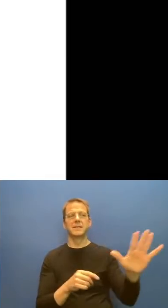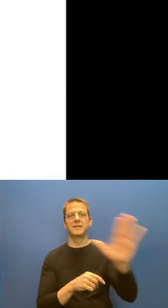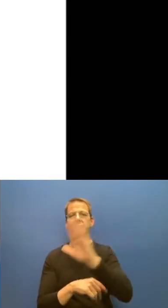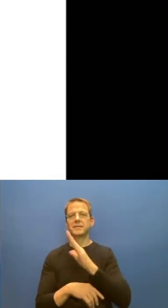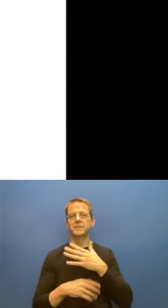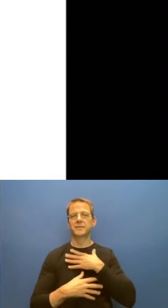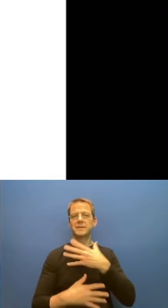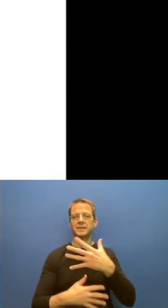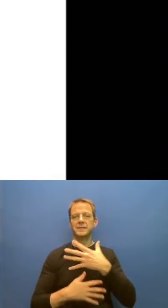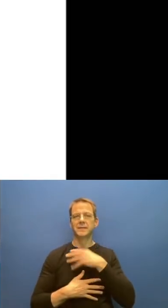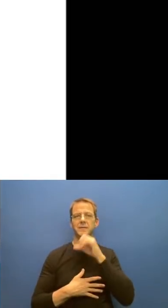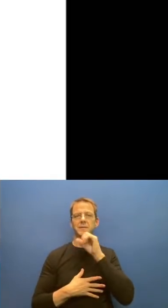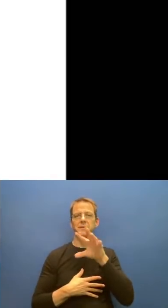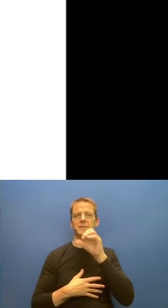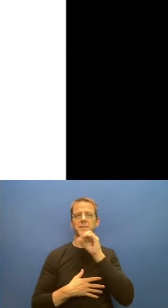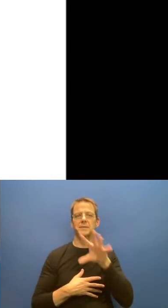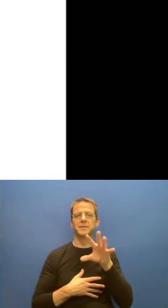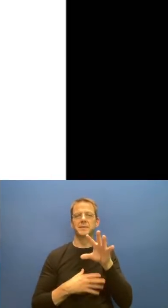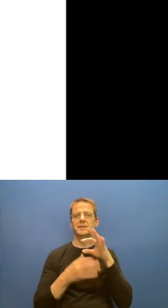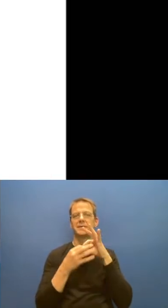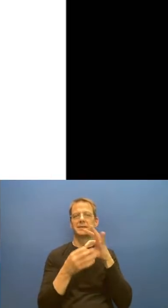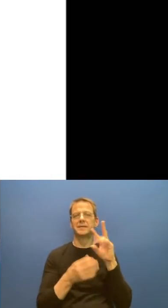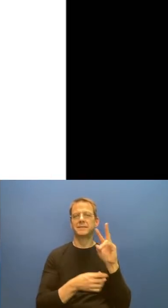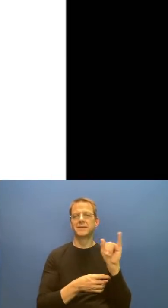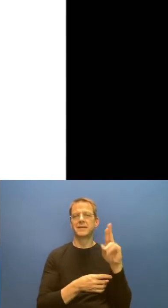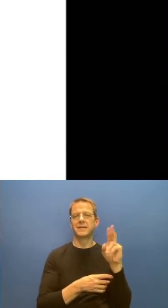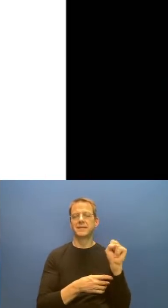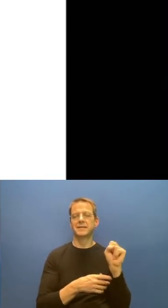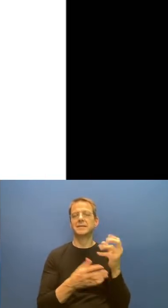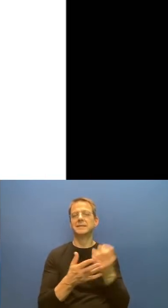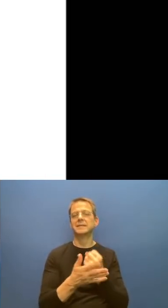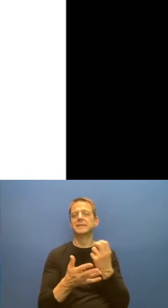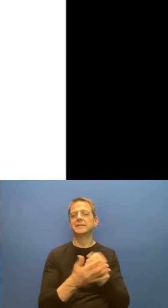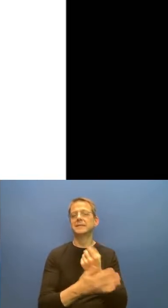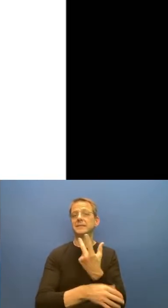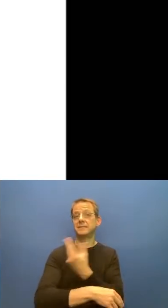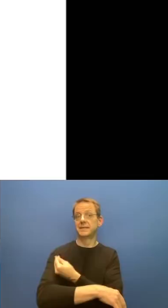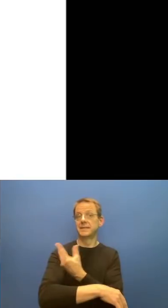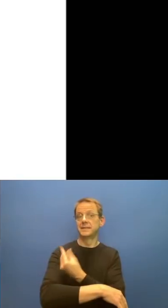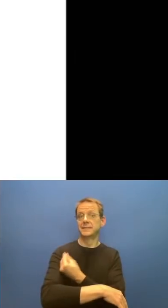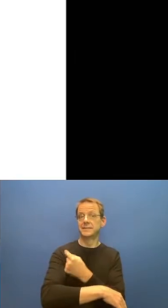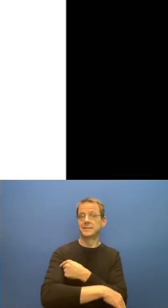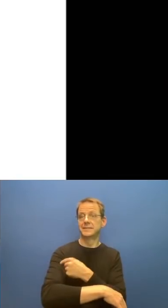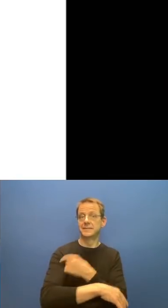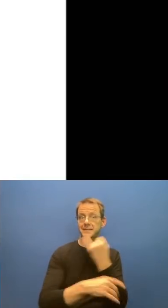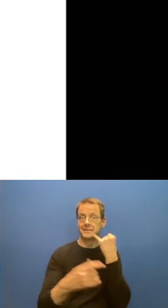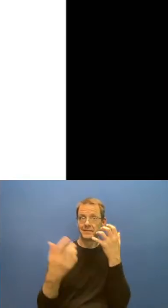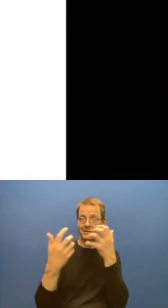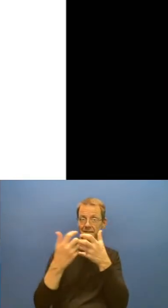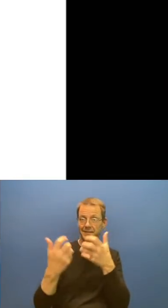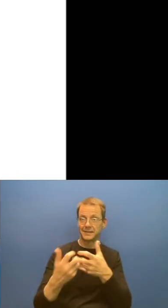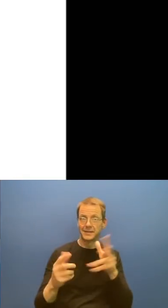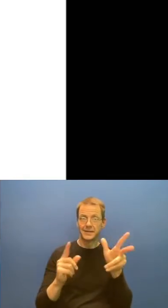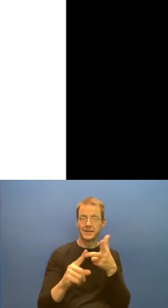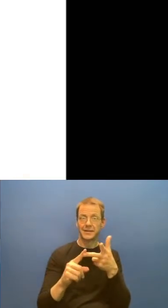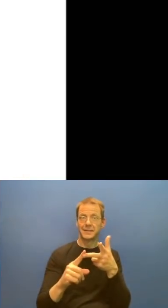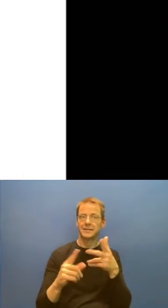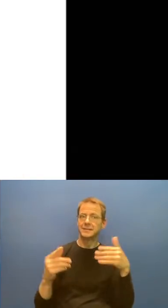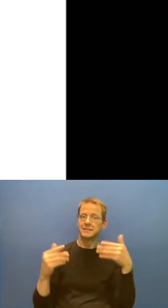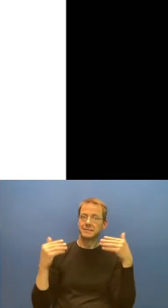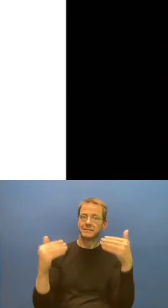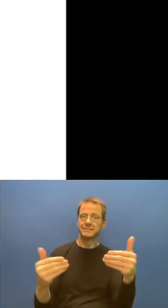3rd dose. We should get them and vaccinate kids and use rapid tests. That's an amazing thing. Like before family gatherings, we should